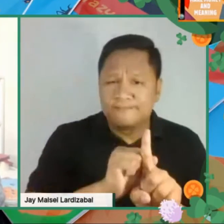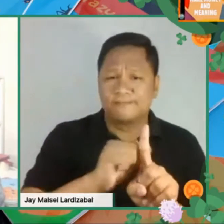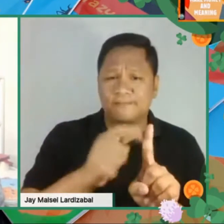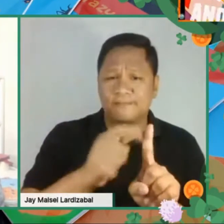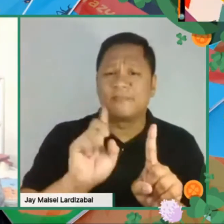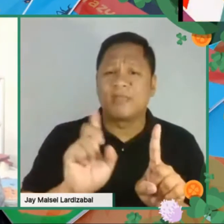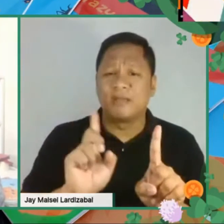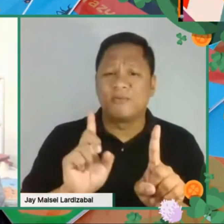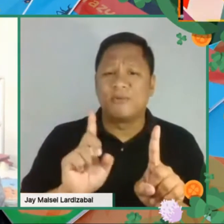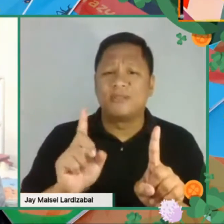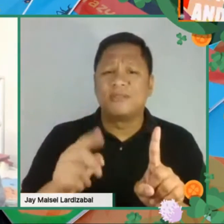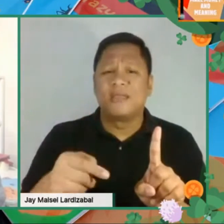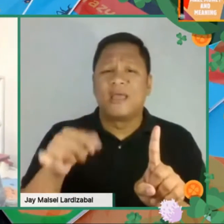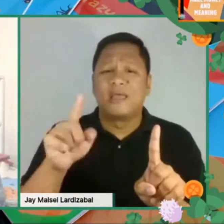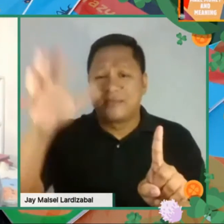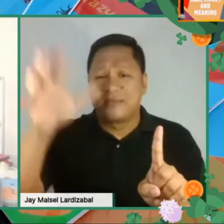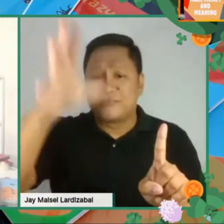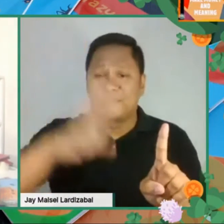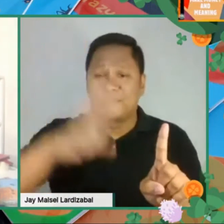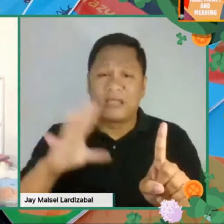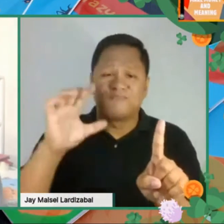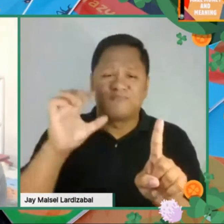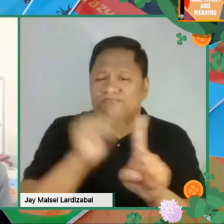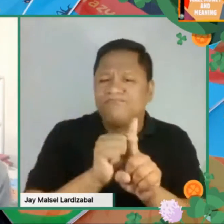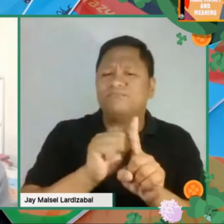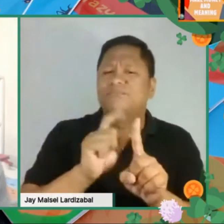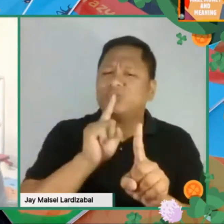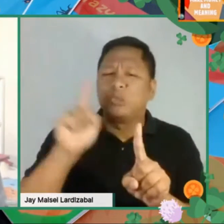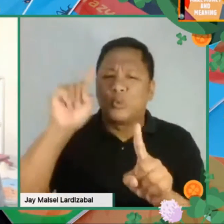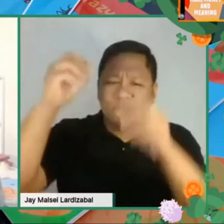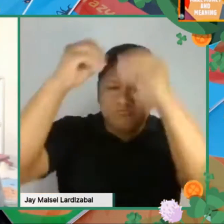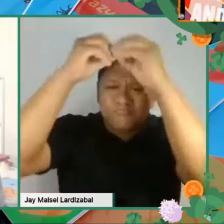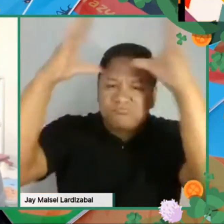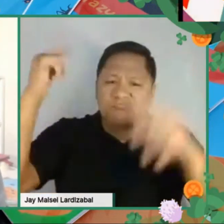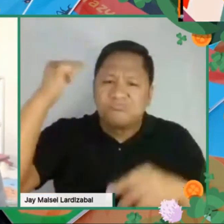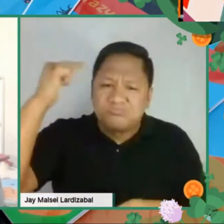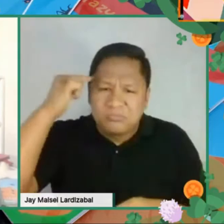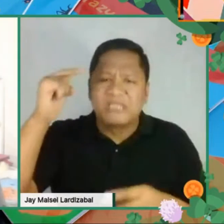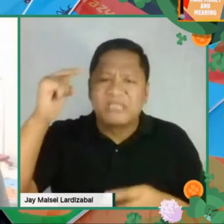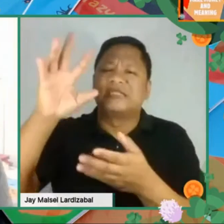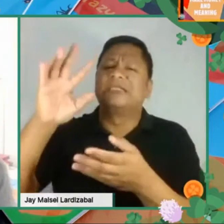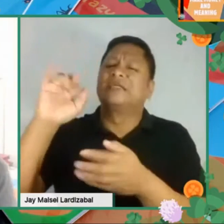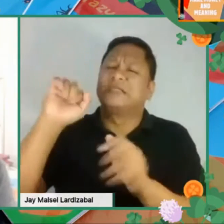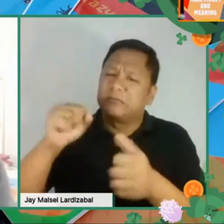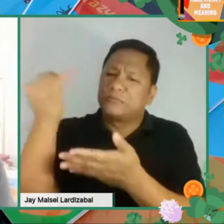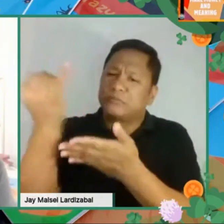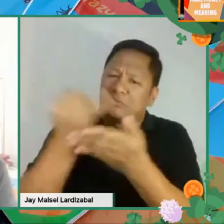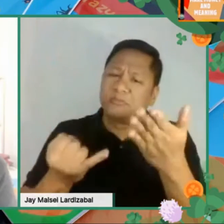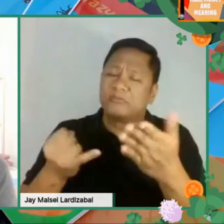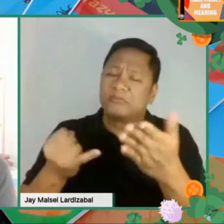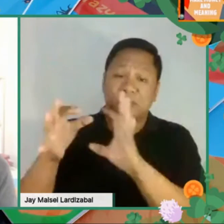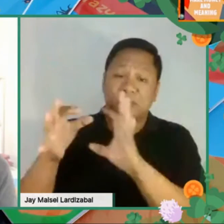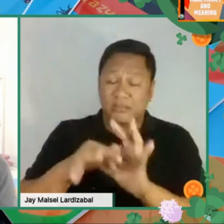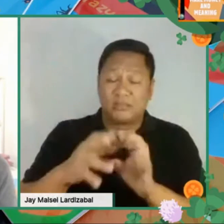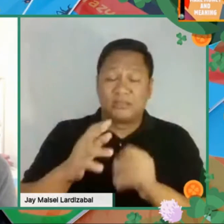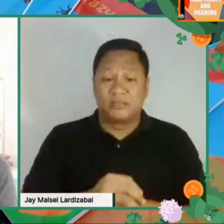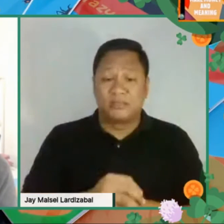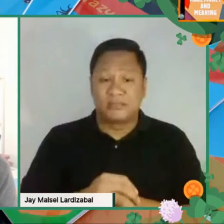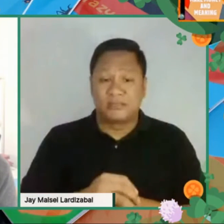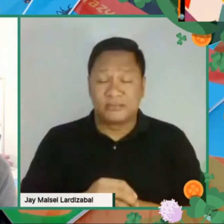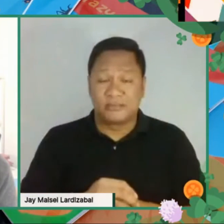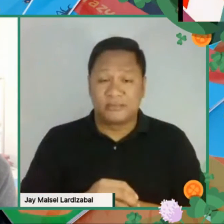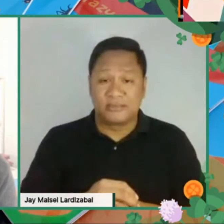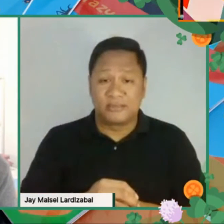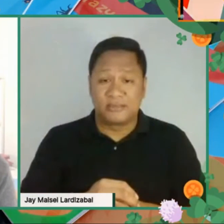Mhm. na-capture niya yung what I had in mind Mhm. And he sa is with you illustration. in New Zealand. Did you have to be